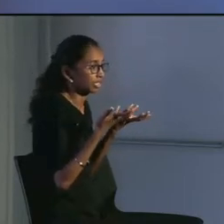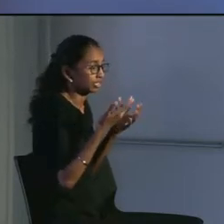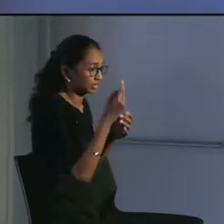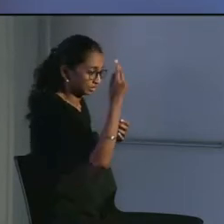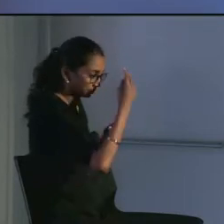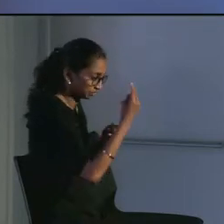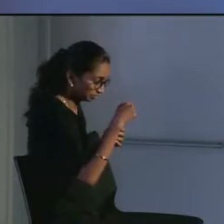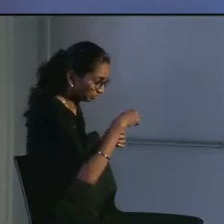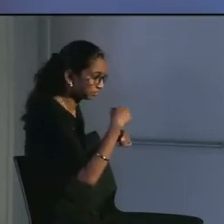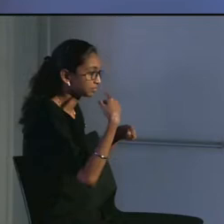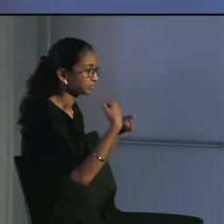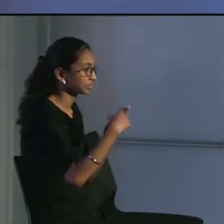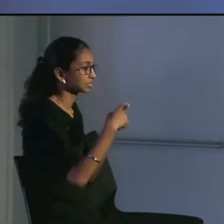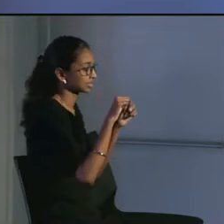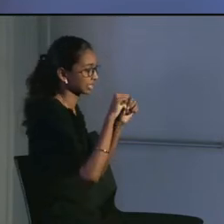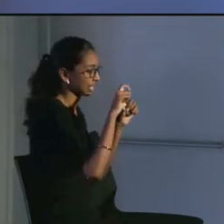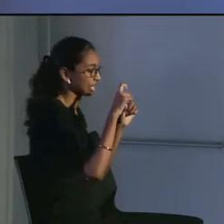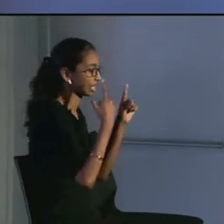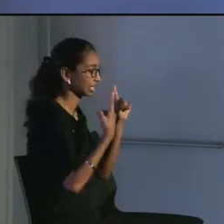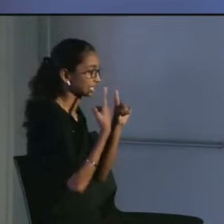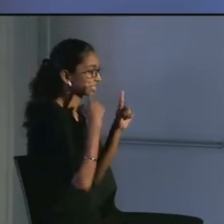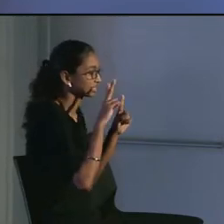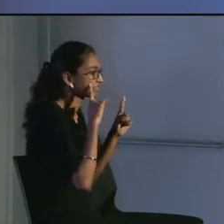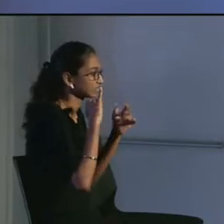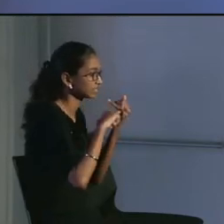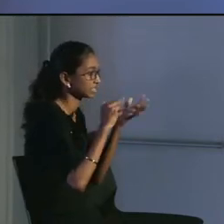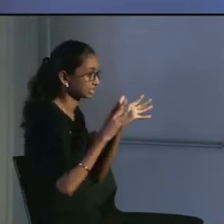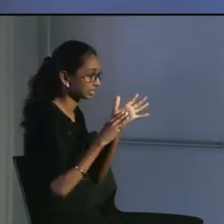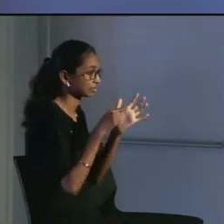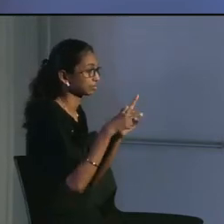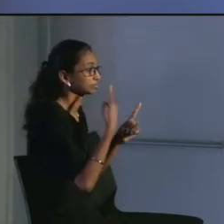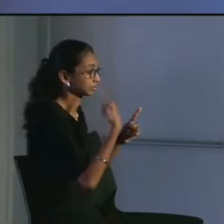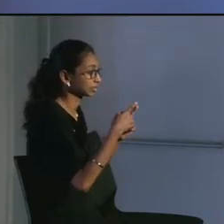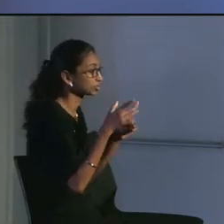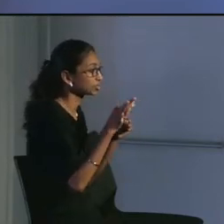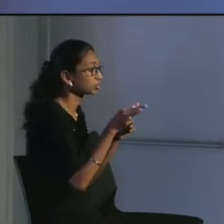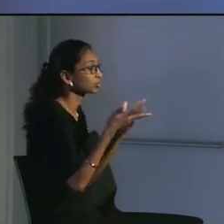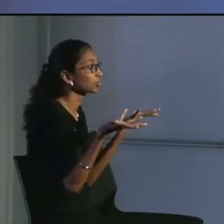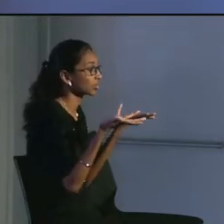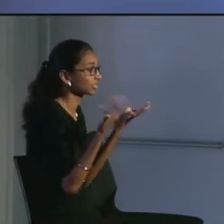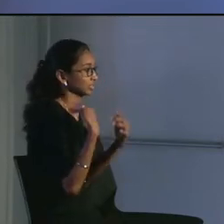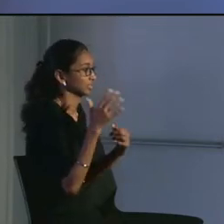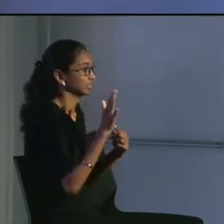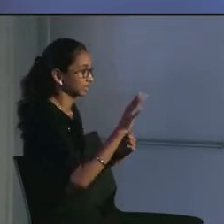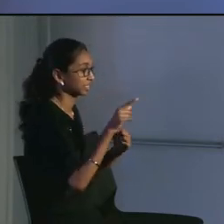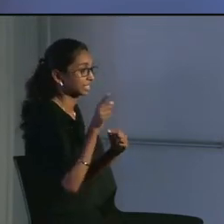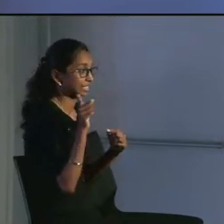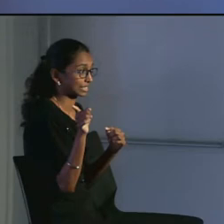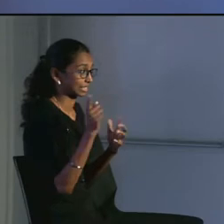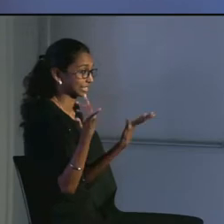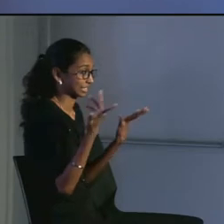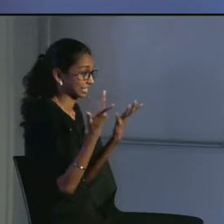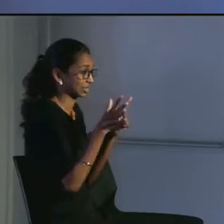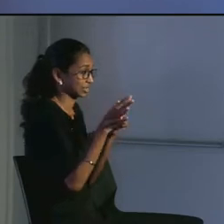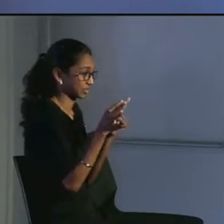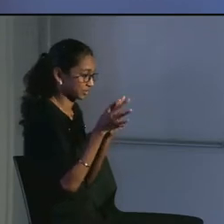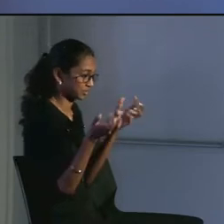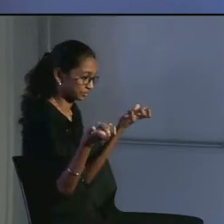art and activism and the linkages between the two could do. This was to do with